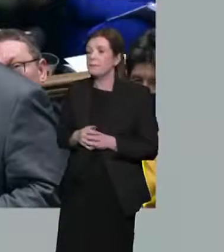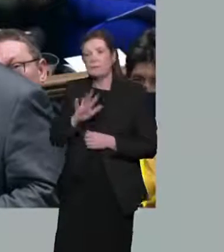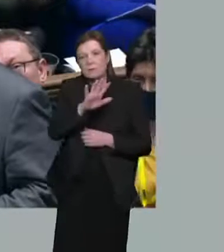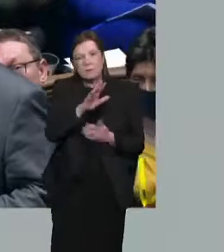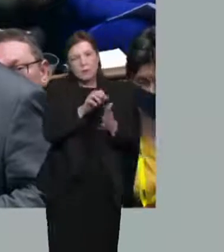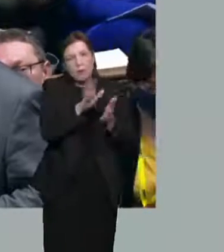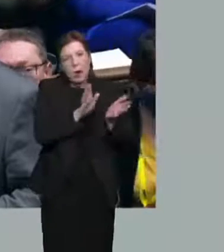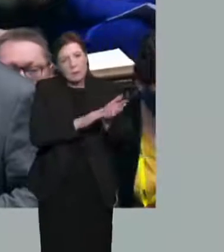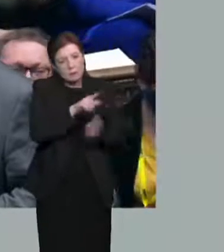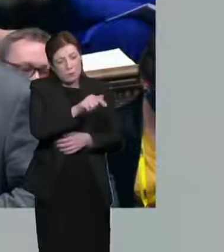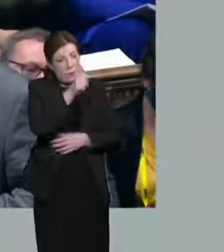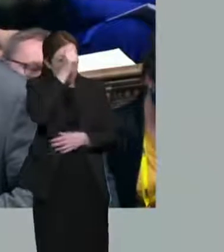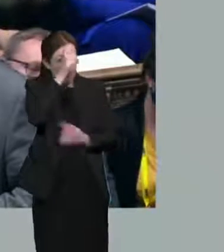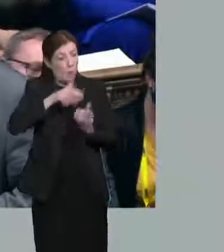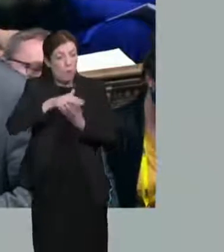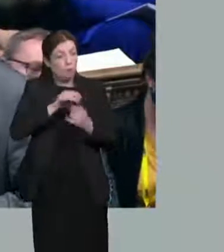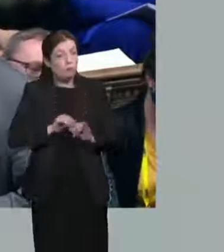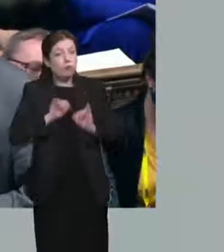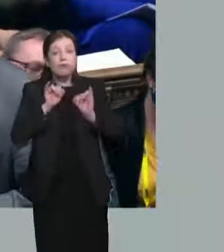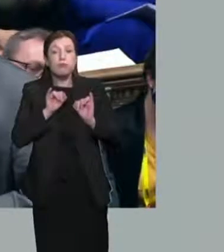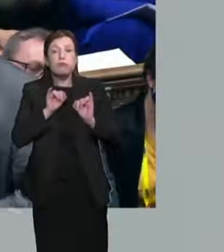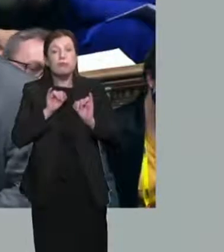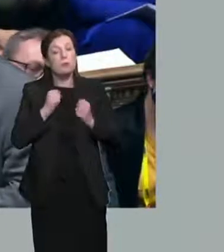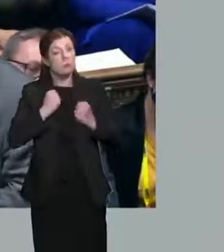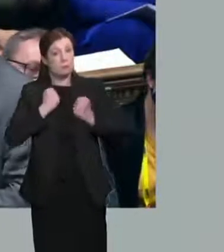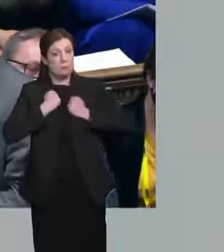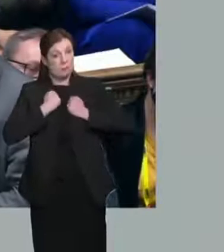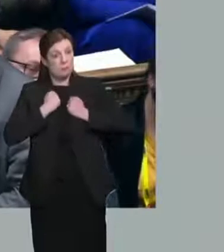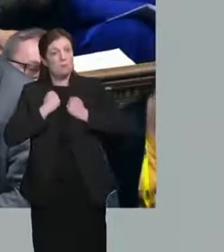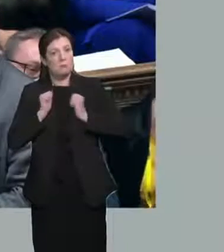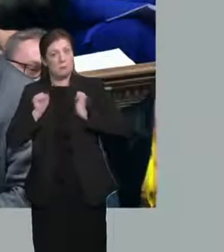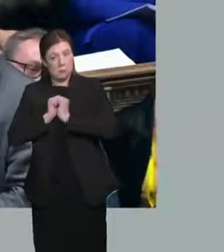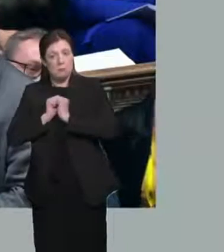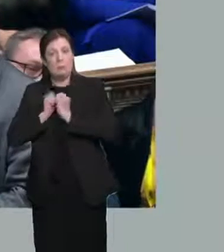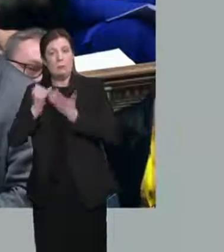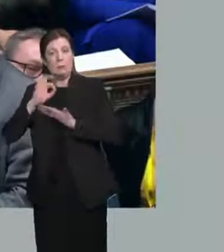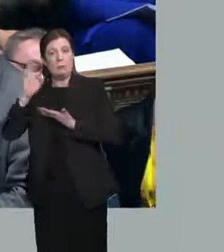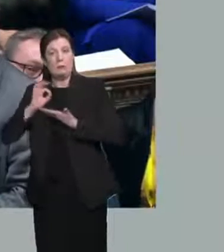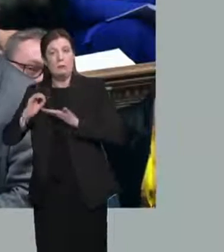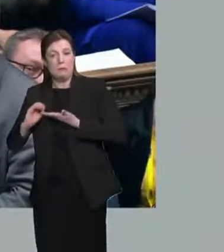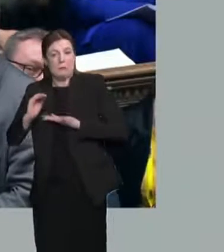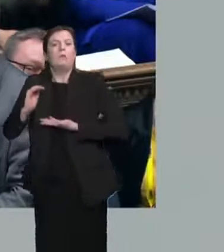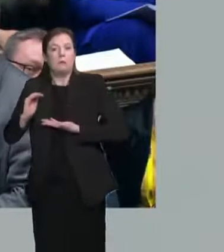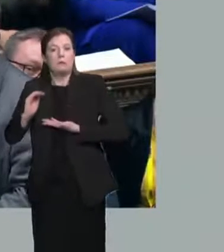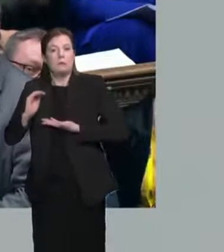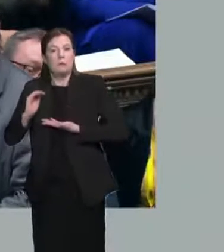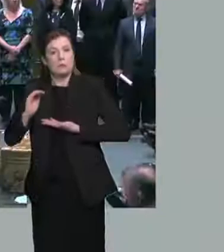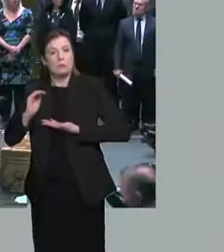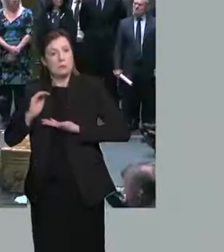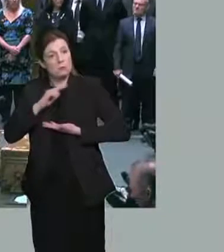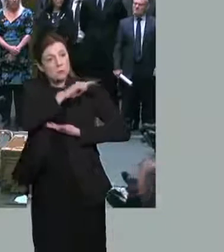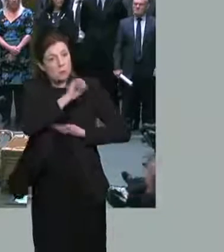truly understands that this is an emergency, will he match the Scottish Government's commitment and lift all benefits by